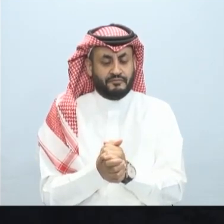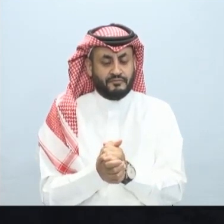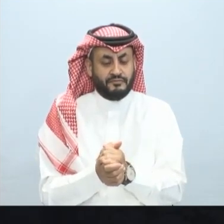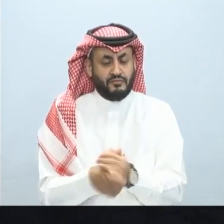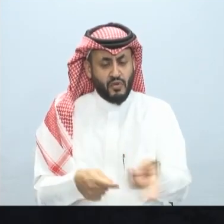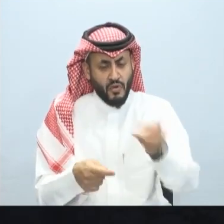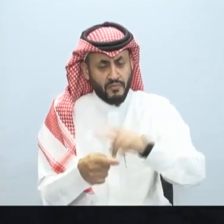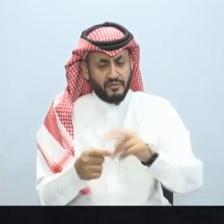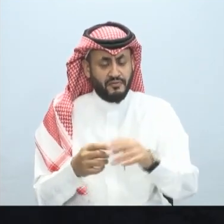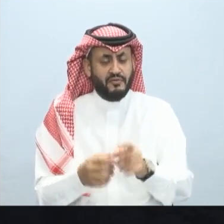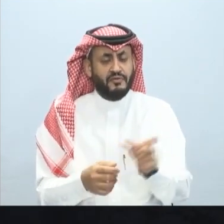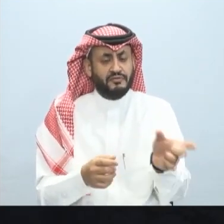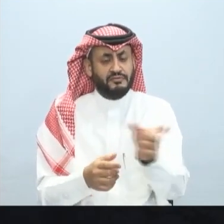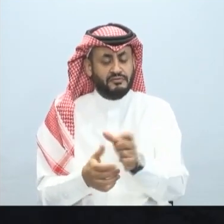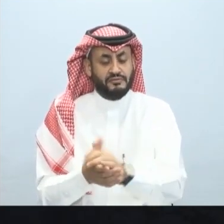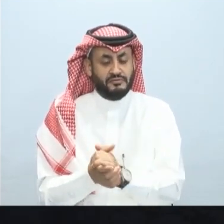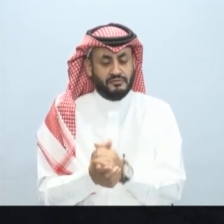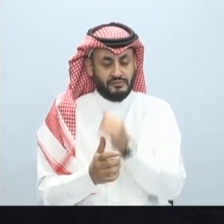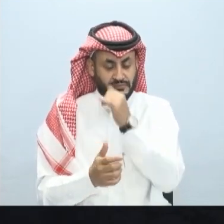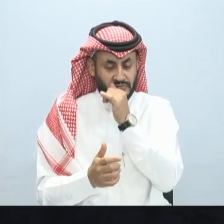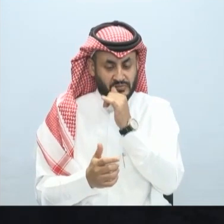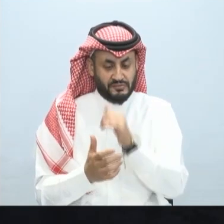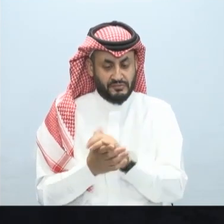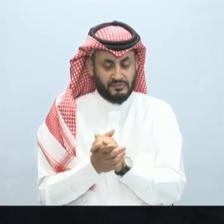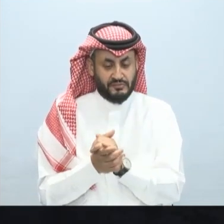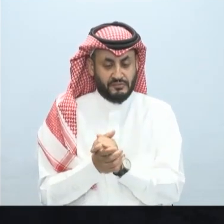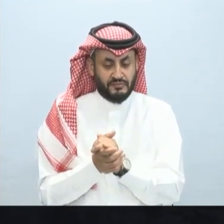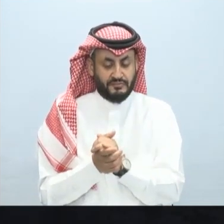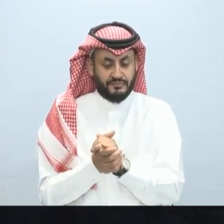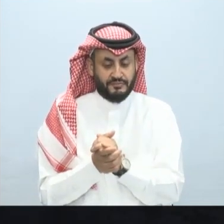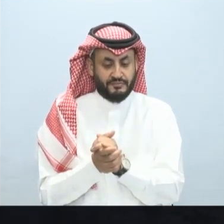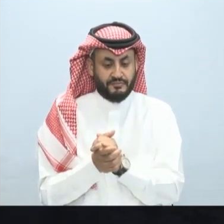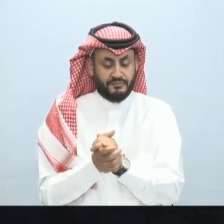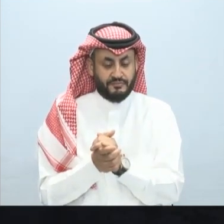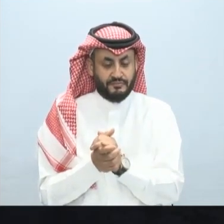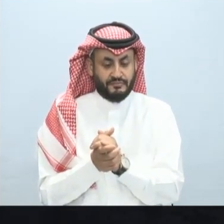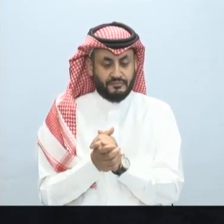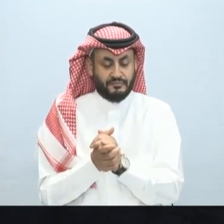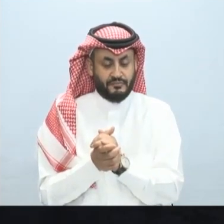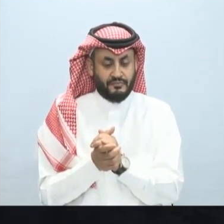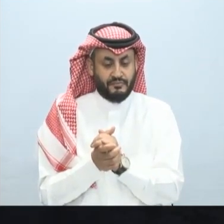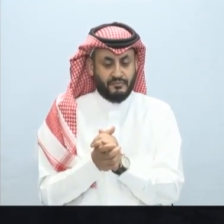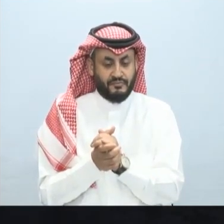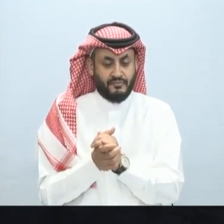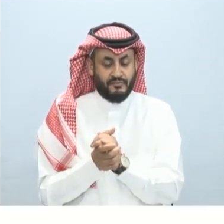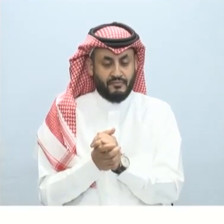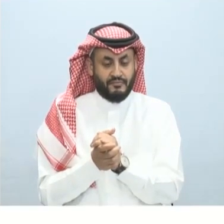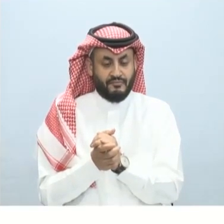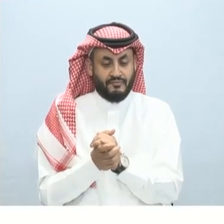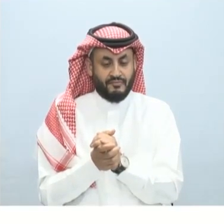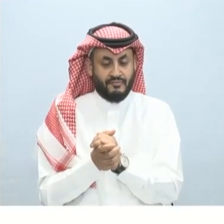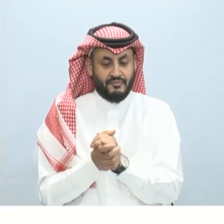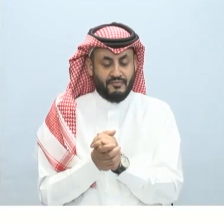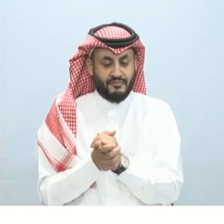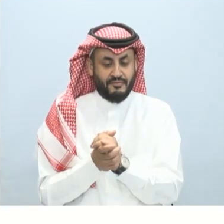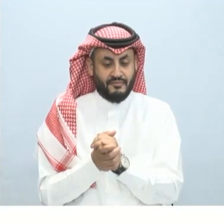are other words that can also add the emphasis in the sentence, especially if we are comparing. Now, for